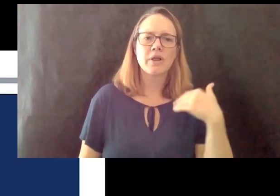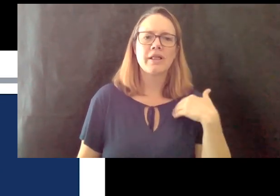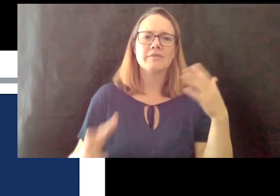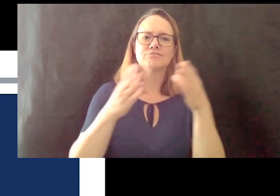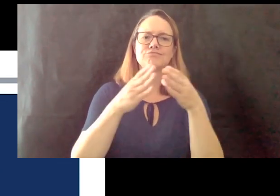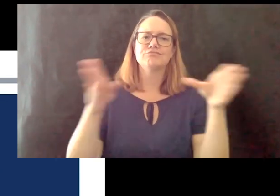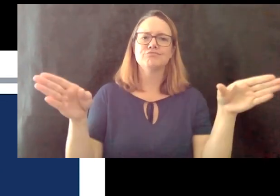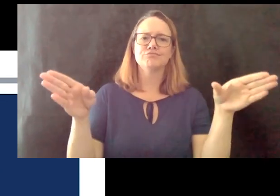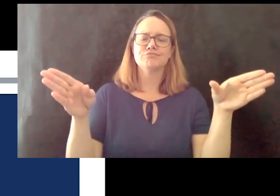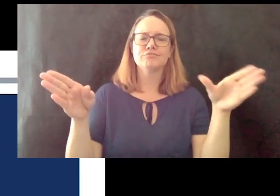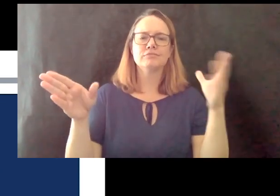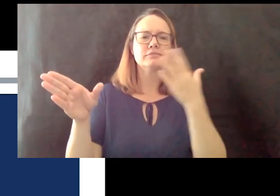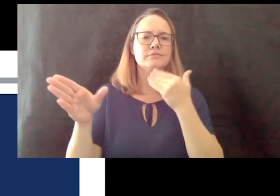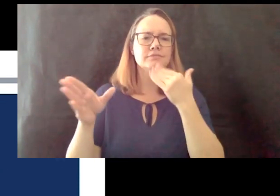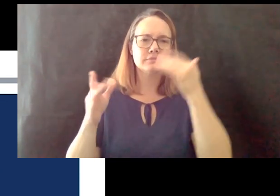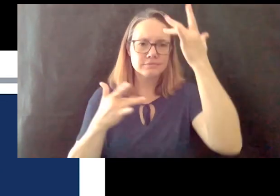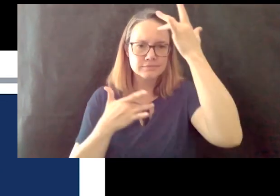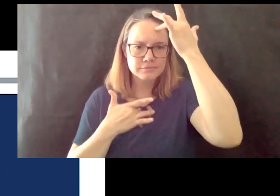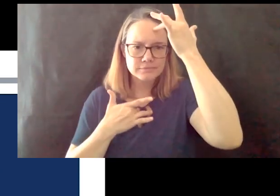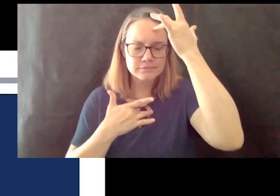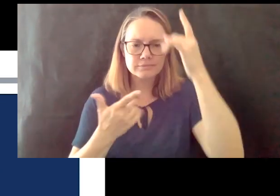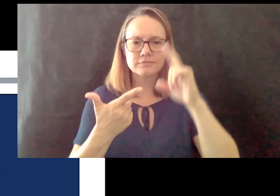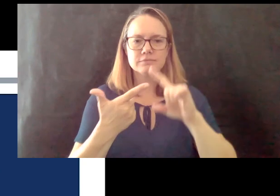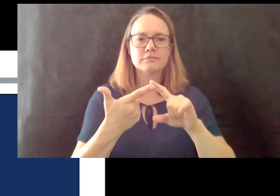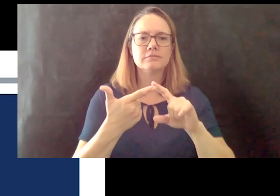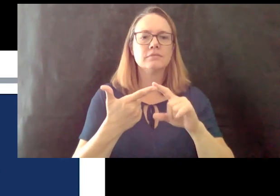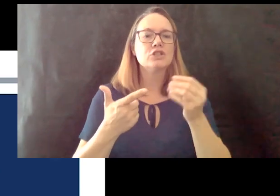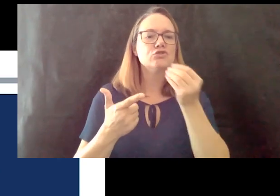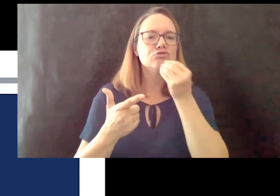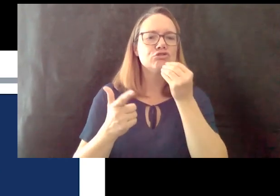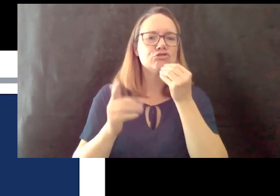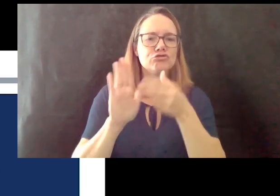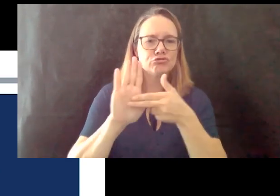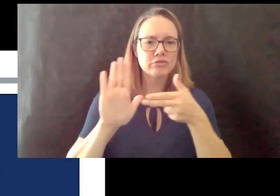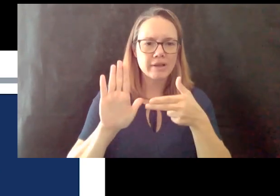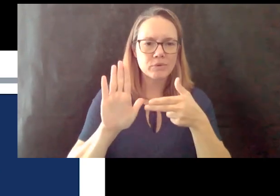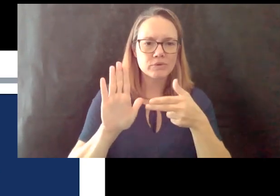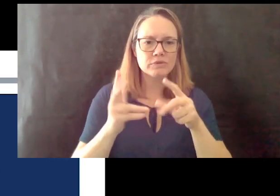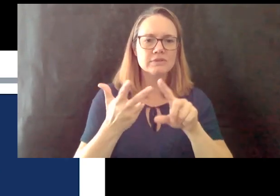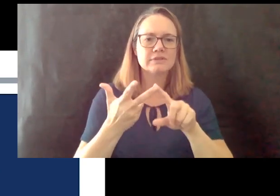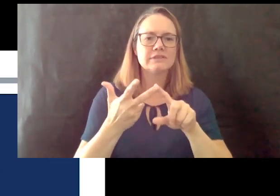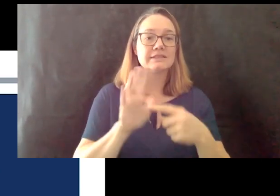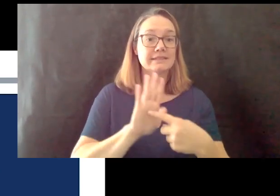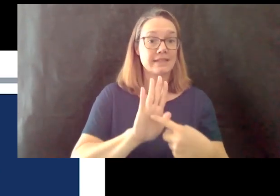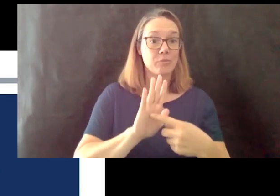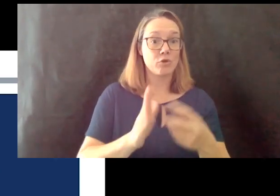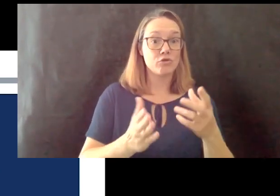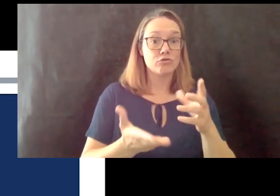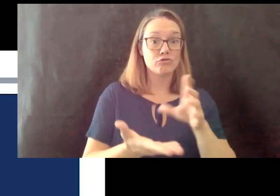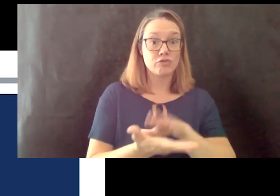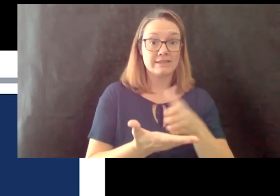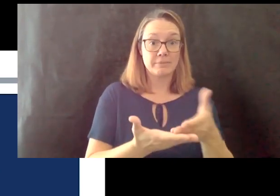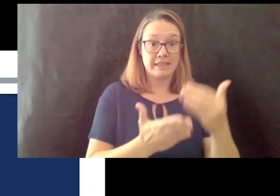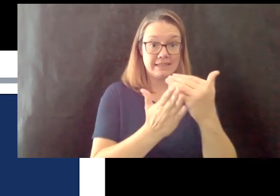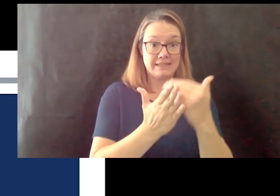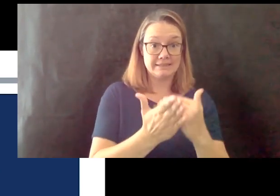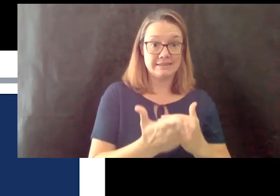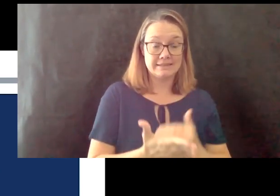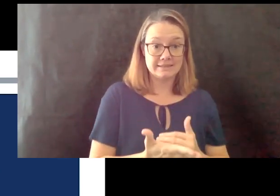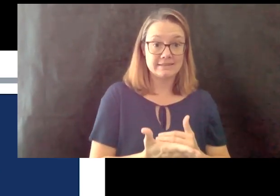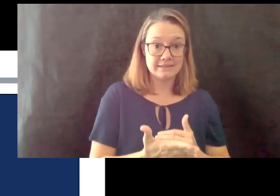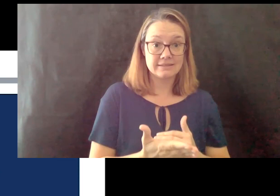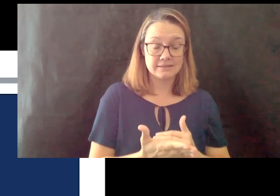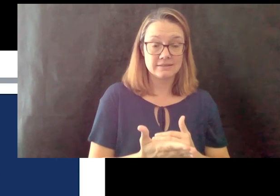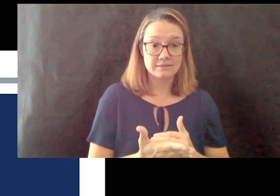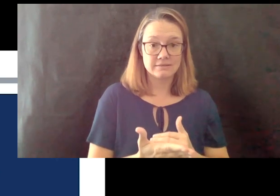going to be, you know, a general overview of diabetes, nutrition label samples, sample recipes.